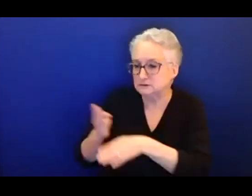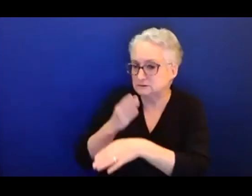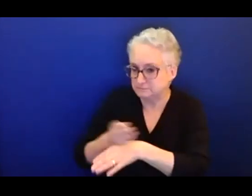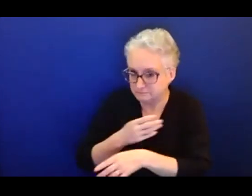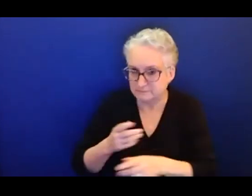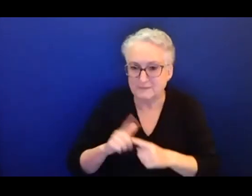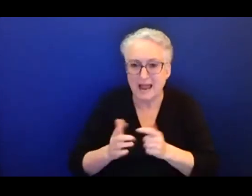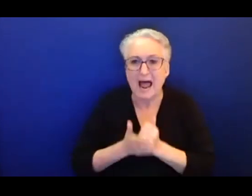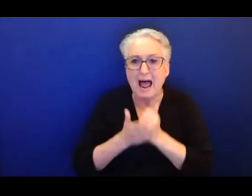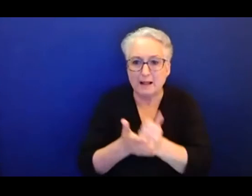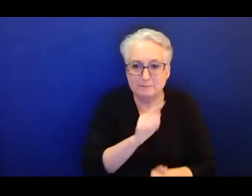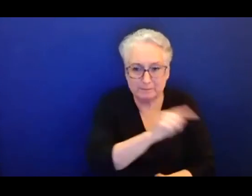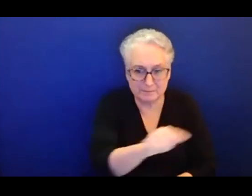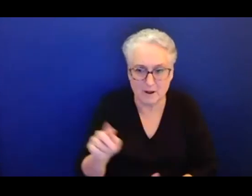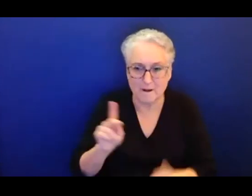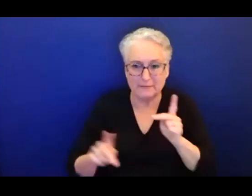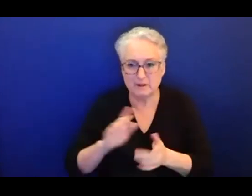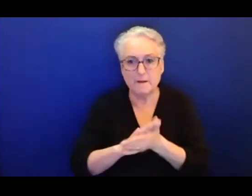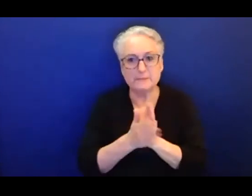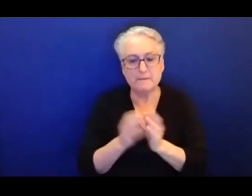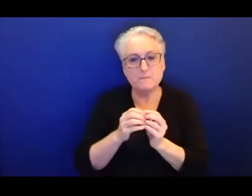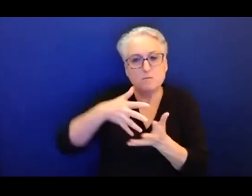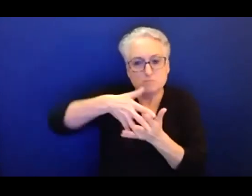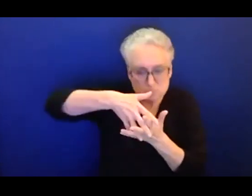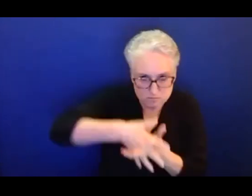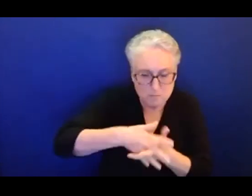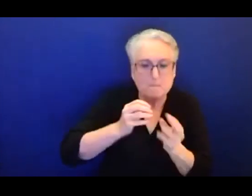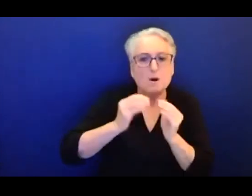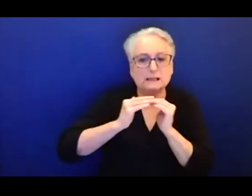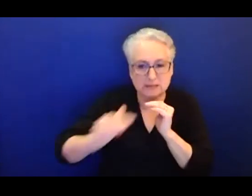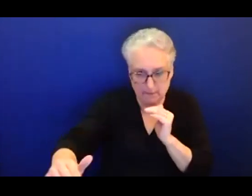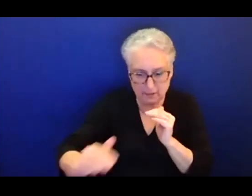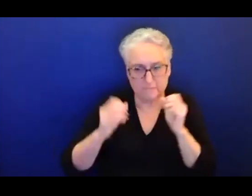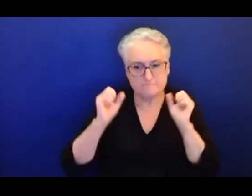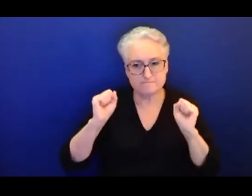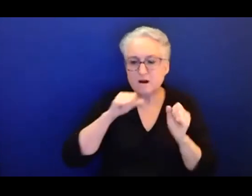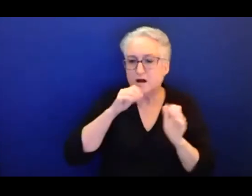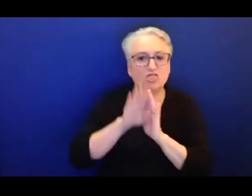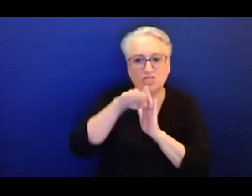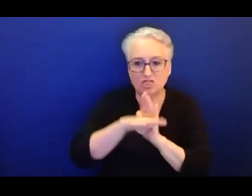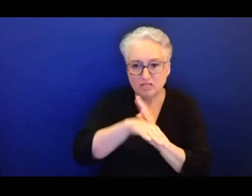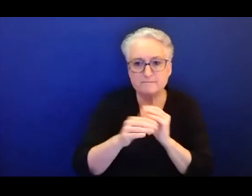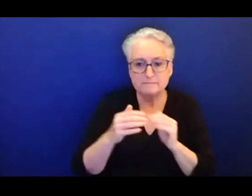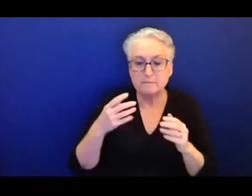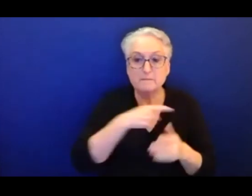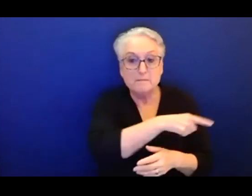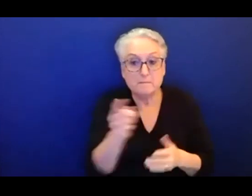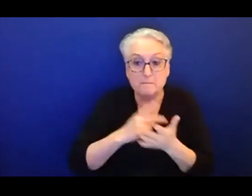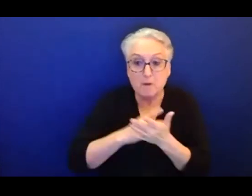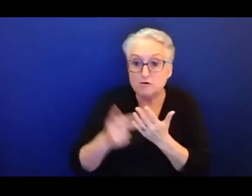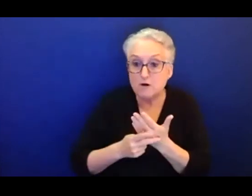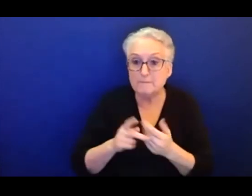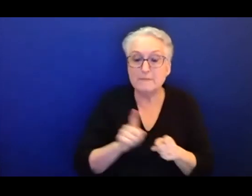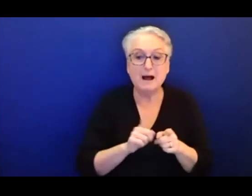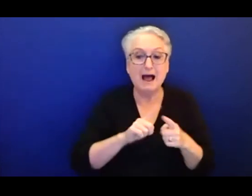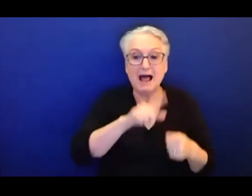housing. Activities include assistance to seniors to remain in their homes, landlord-tenant education, and mortgage default